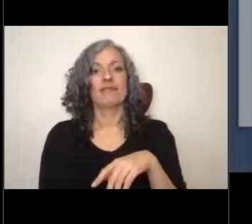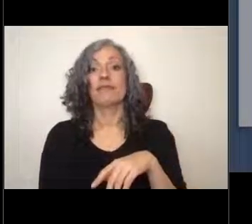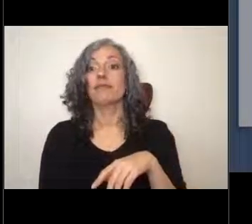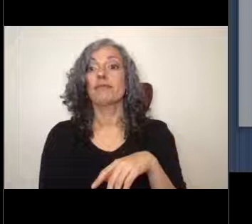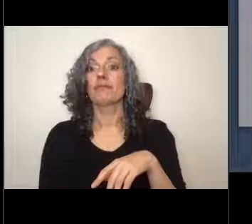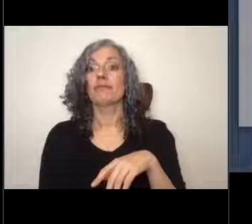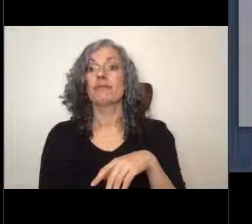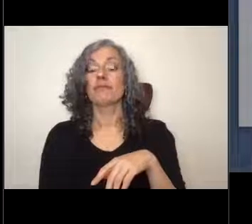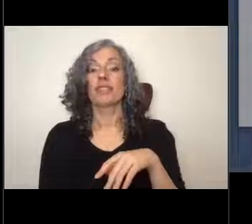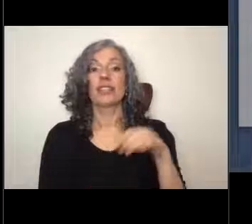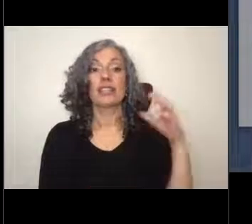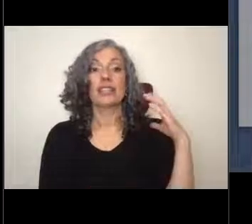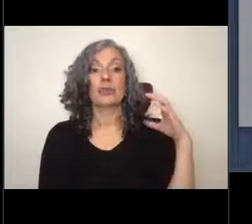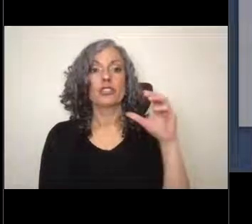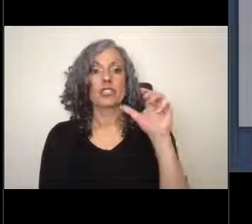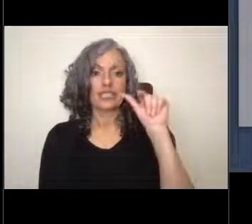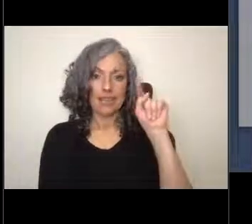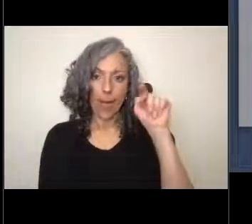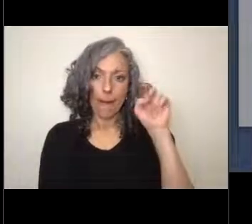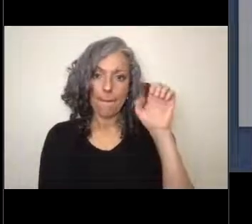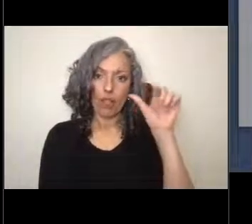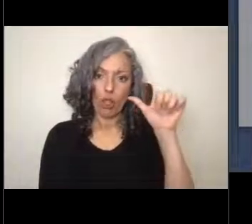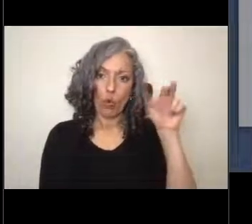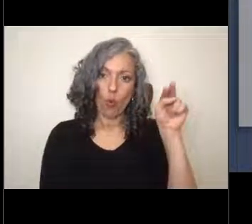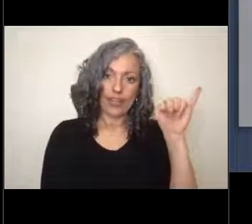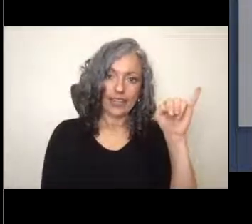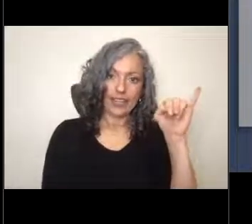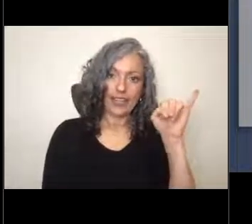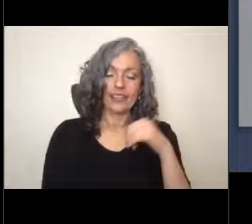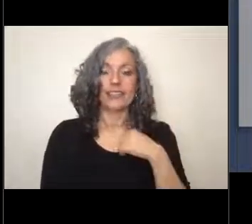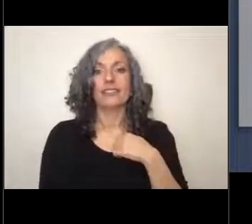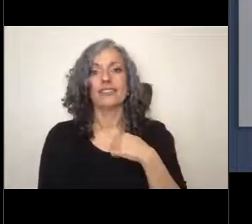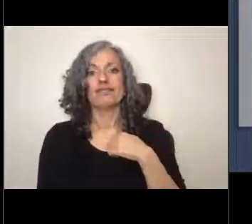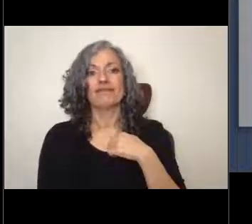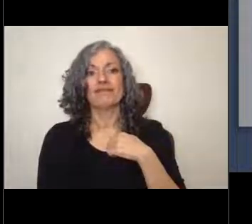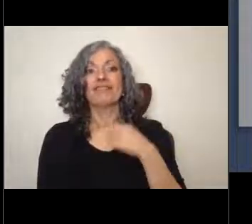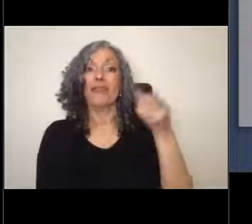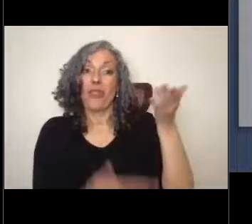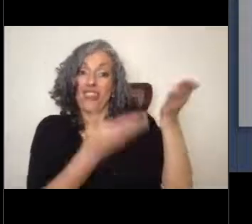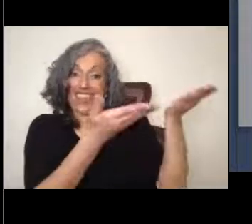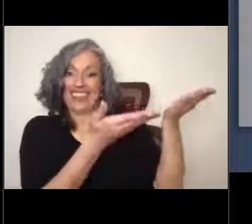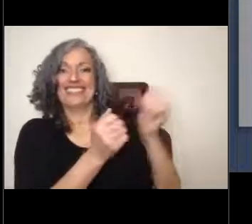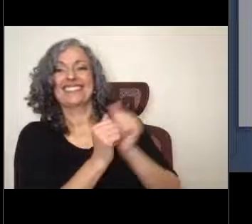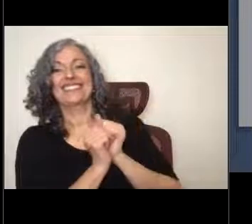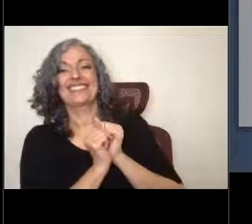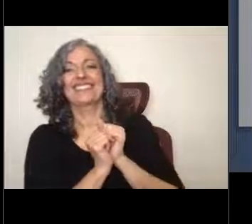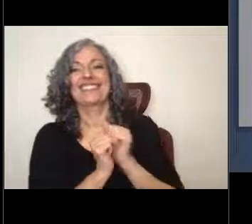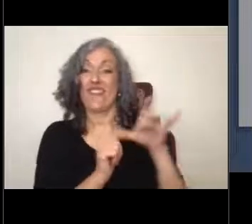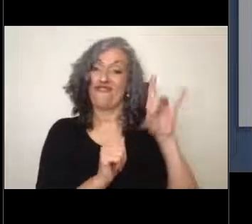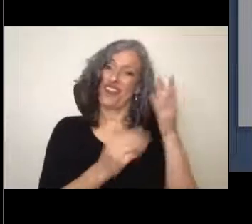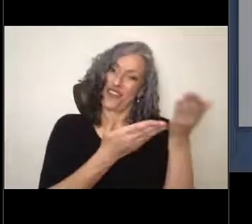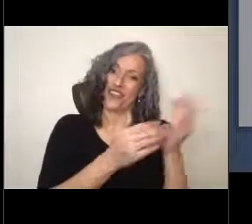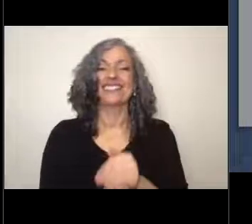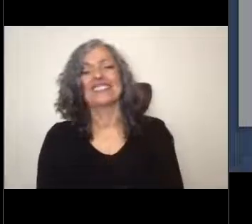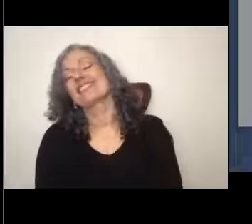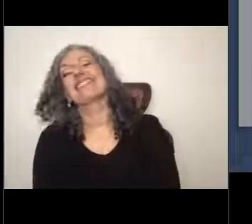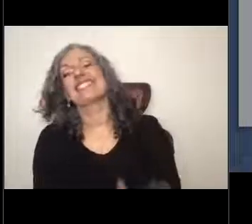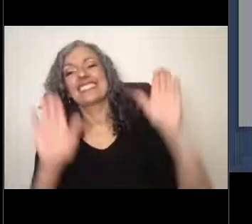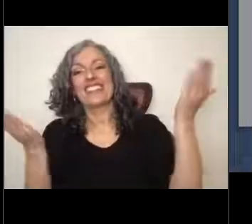Commissioner Tavaloni. Present in the house. There she is. Hey, President. Present.